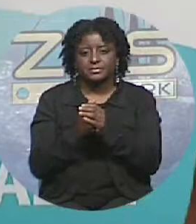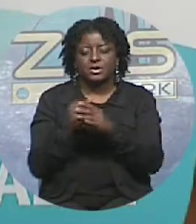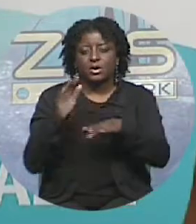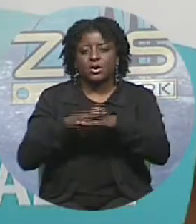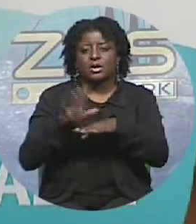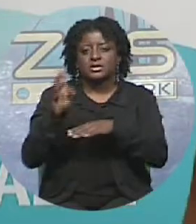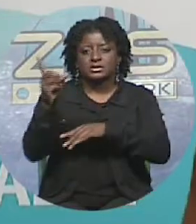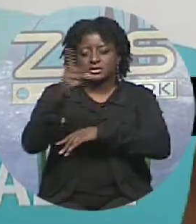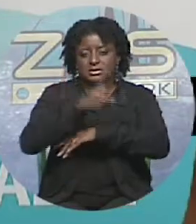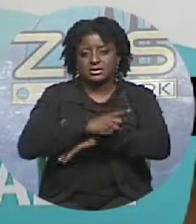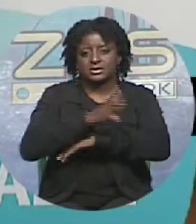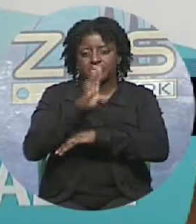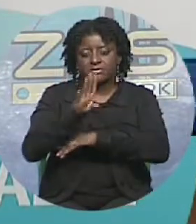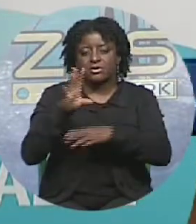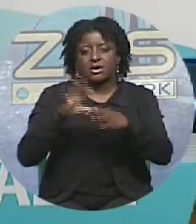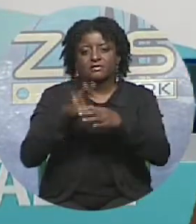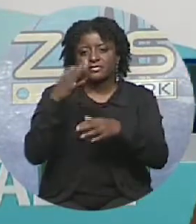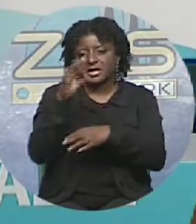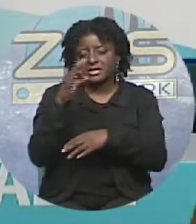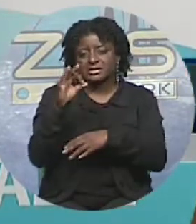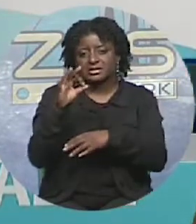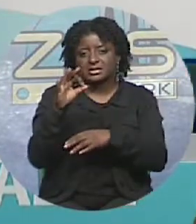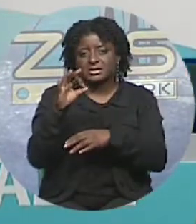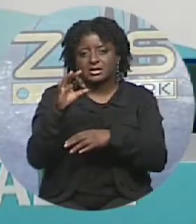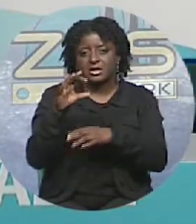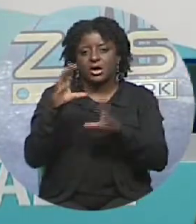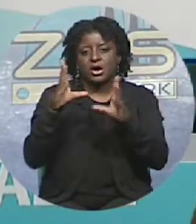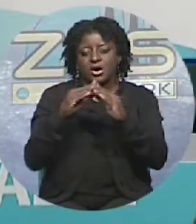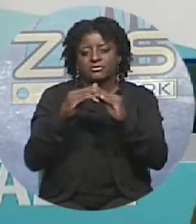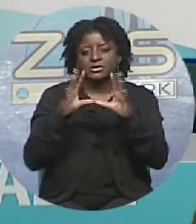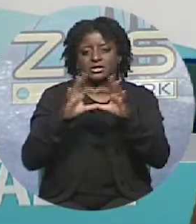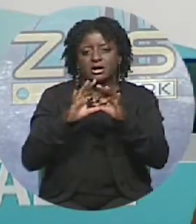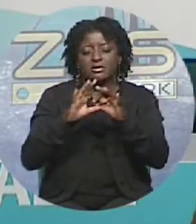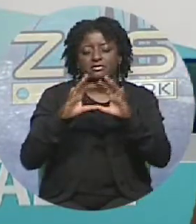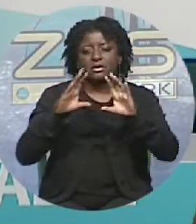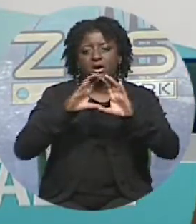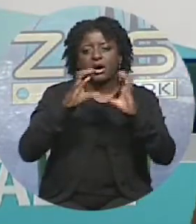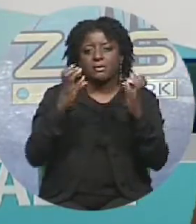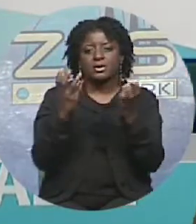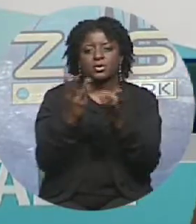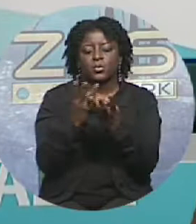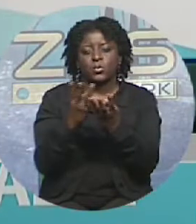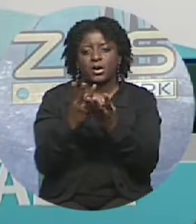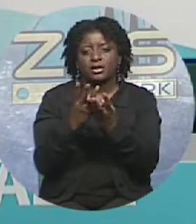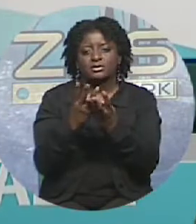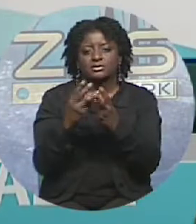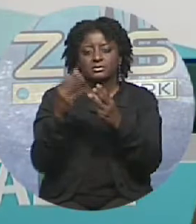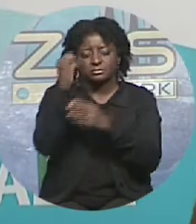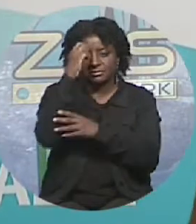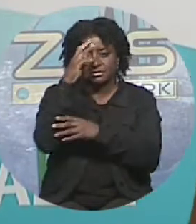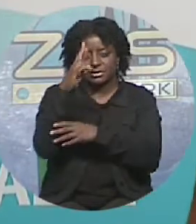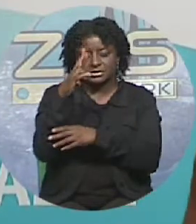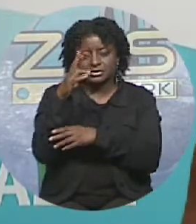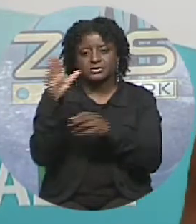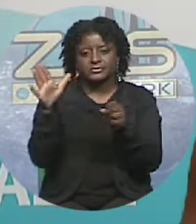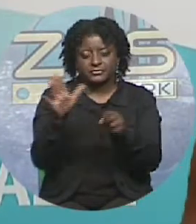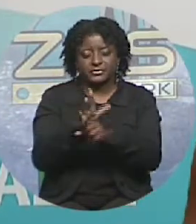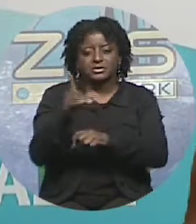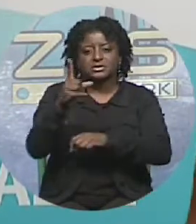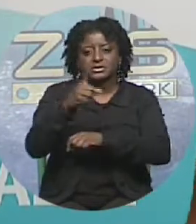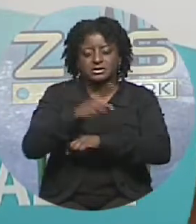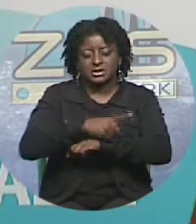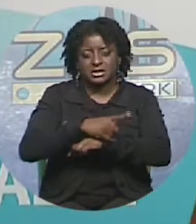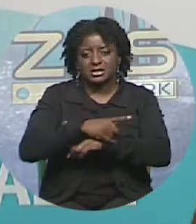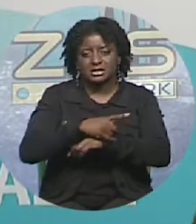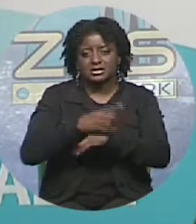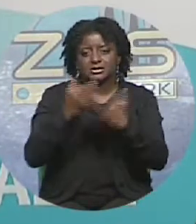the 19th Conference of Commonwealth Education Ministers is now history, and it was a very full day for delegates here at the Atlantis Paradise Island